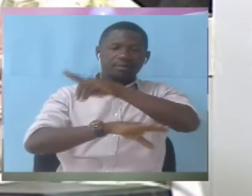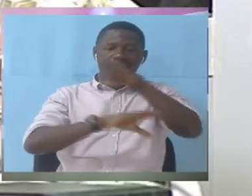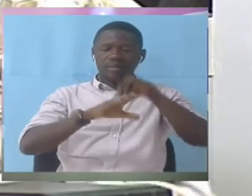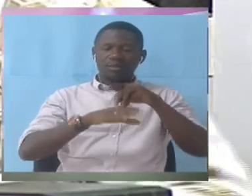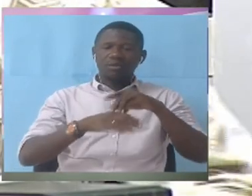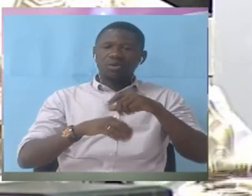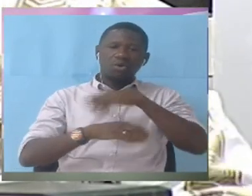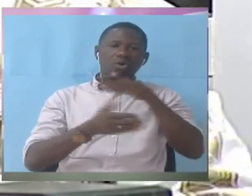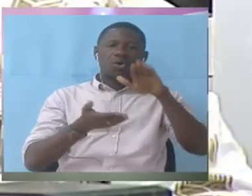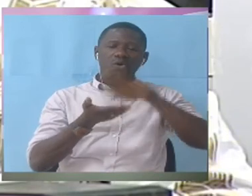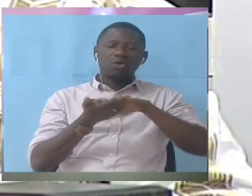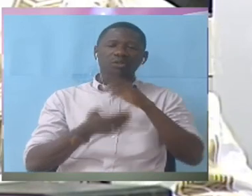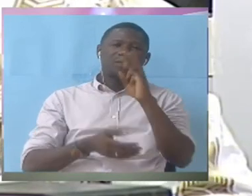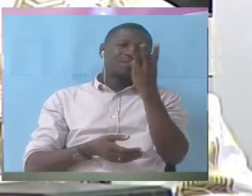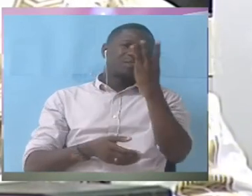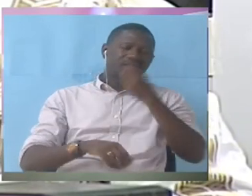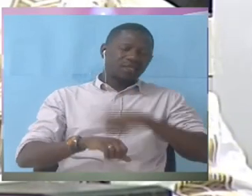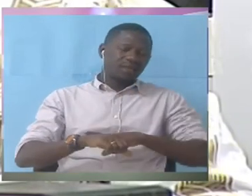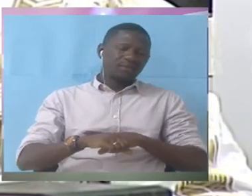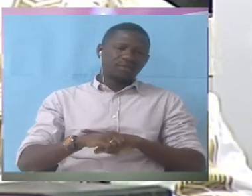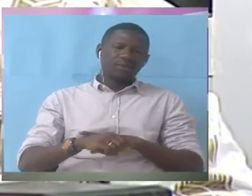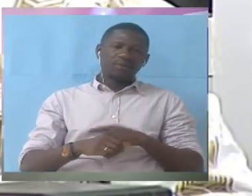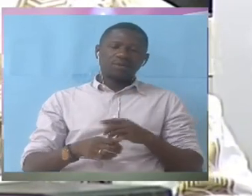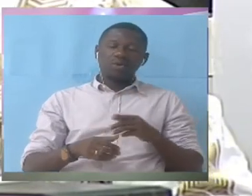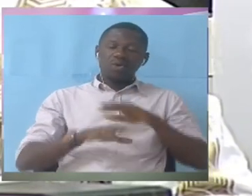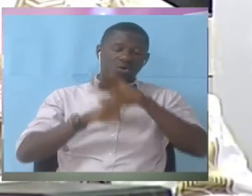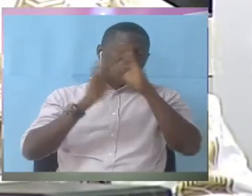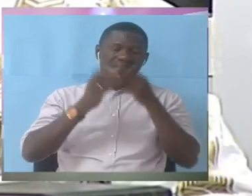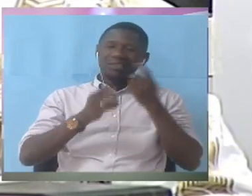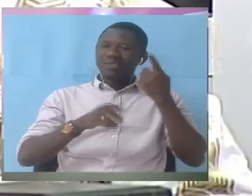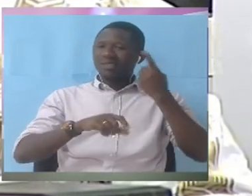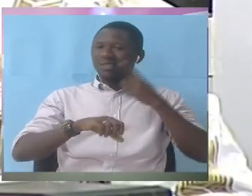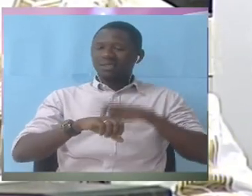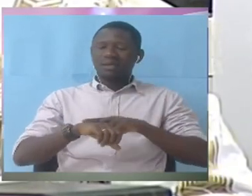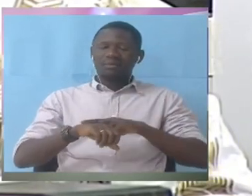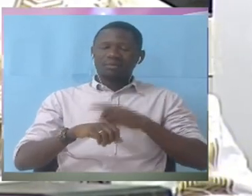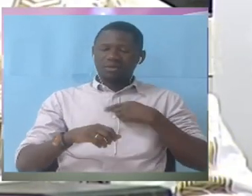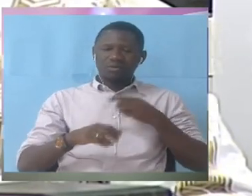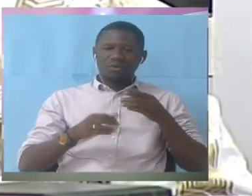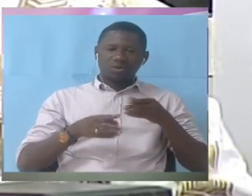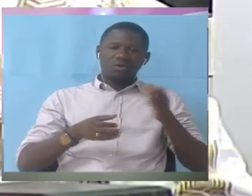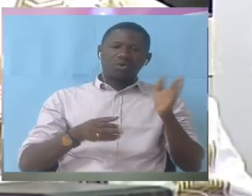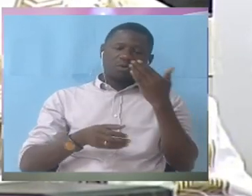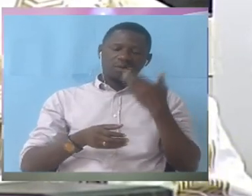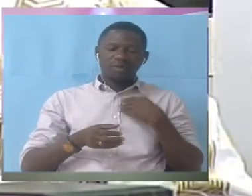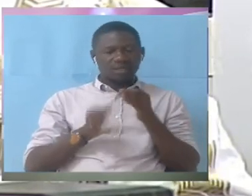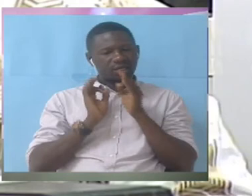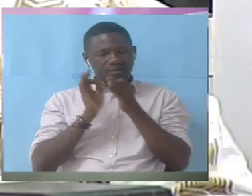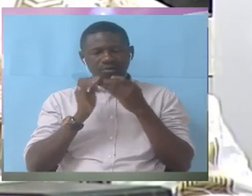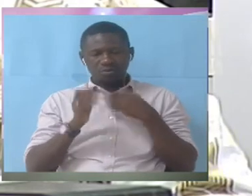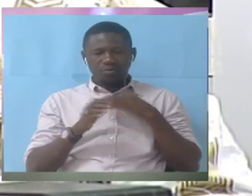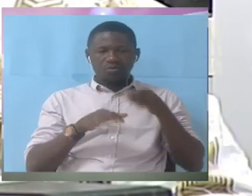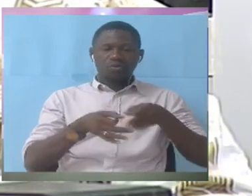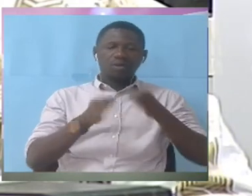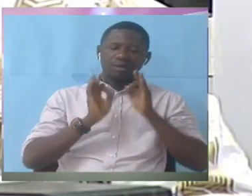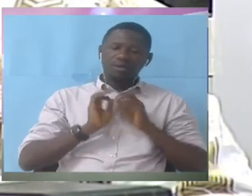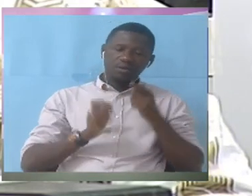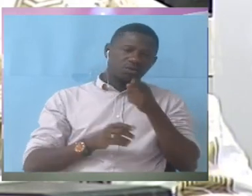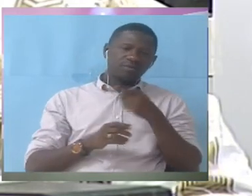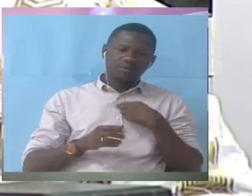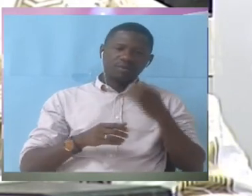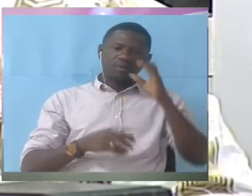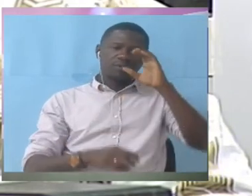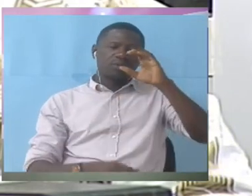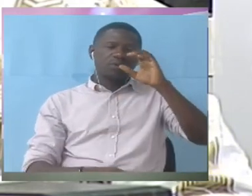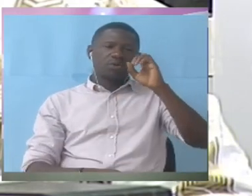And all these three occasions they will come and tell me that we are taking you for court martial. Té ñetti yoon yoy yeb dañ ma wax né ñu ngi